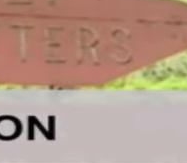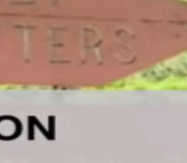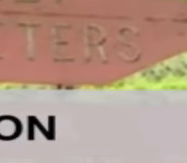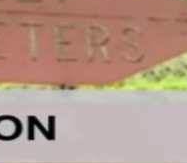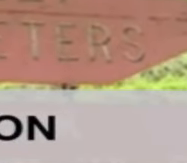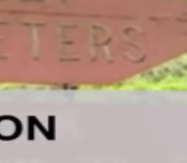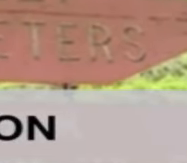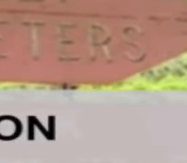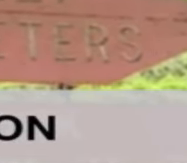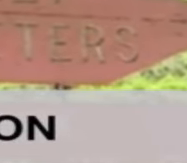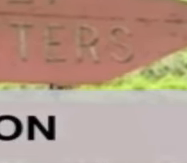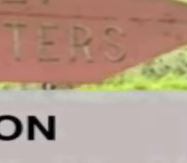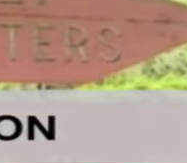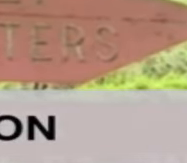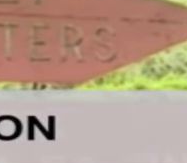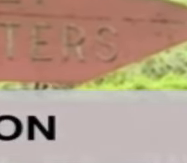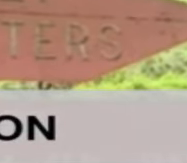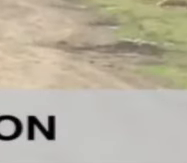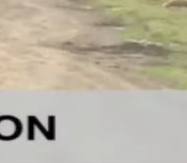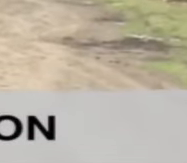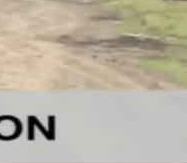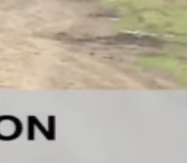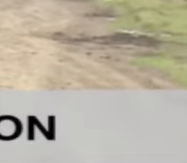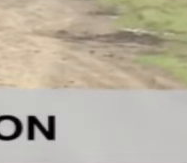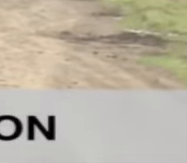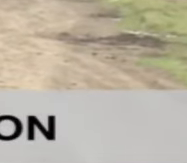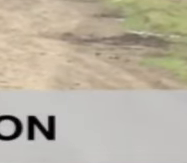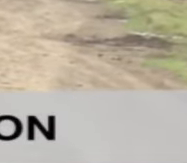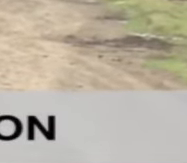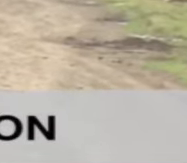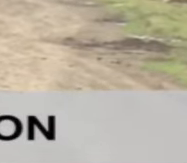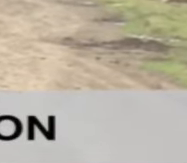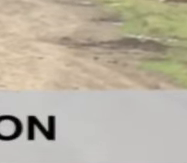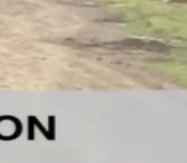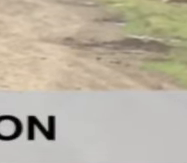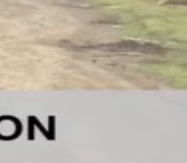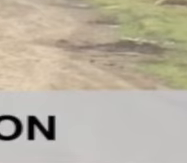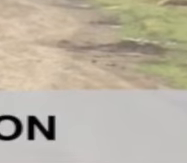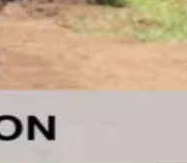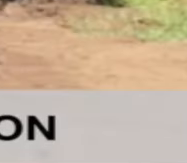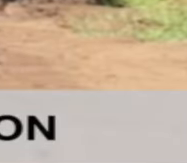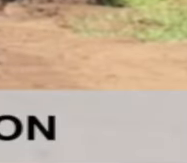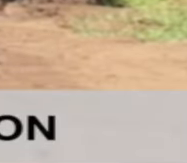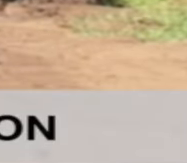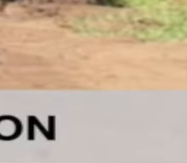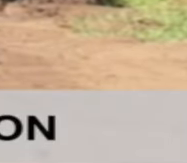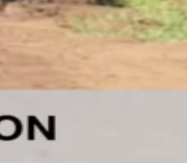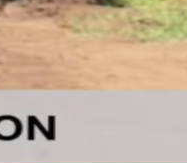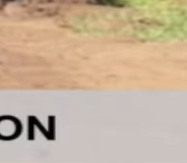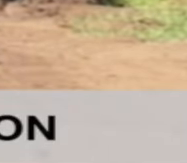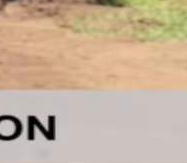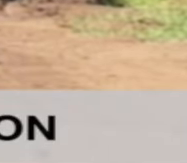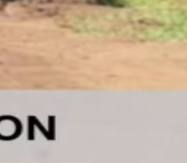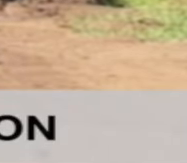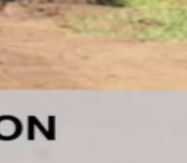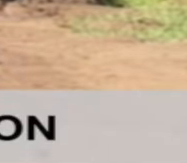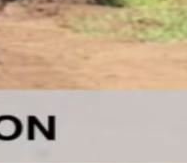After the break, win for the conservationist as High Court holds construction of the proposed